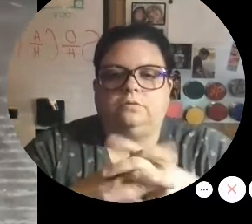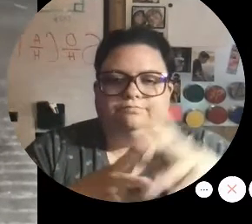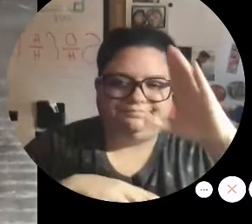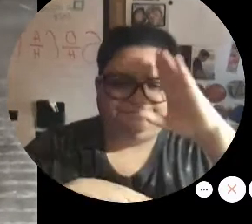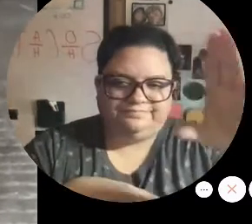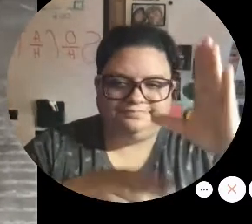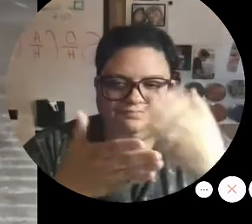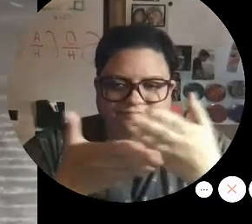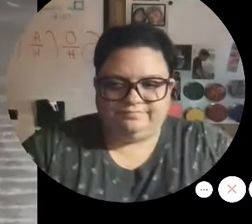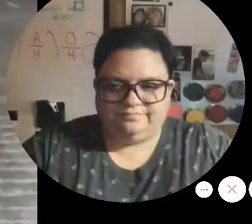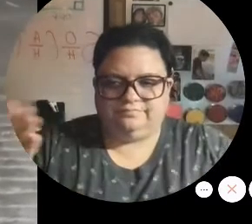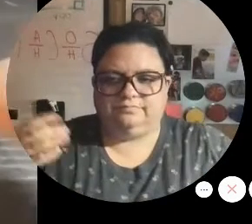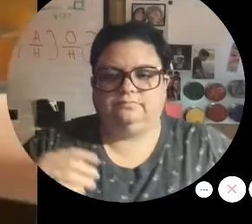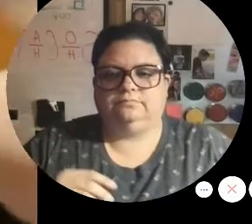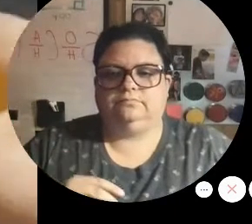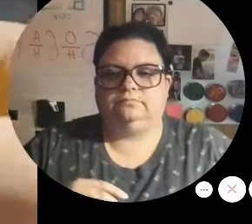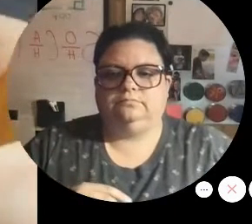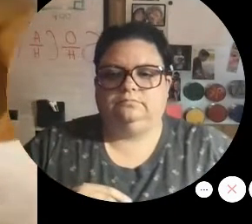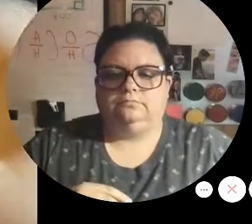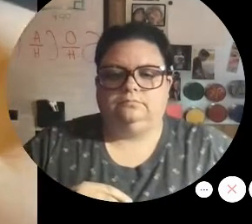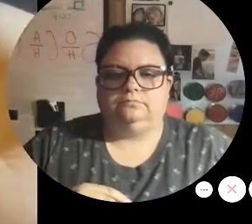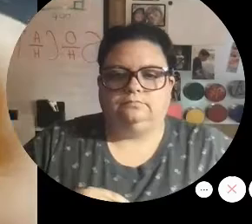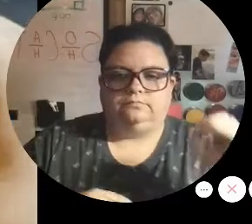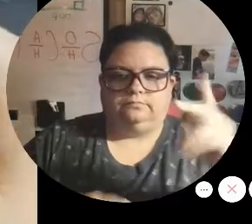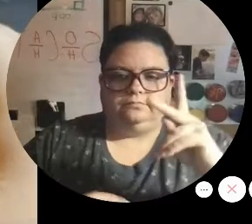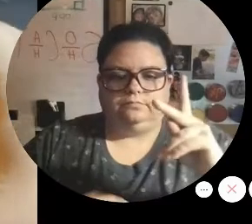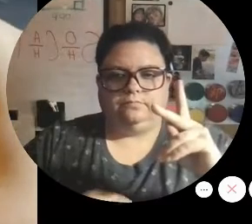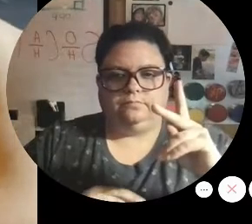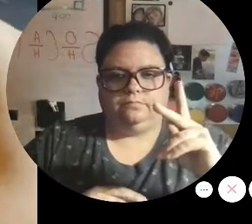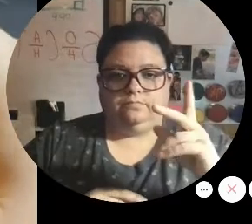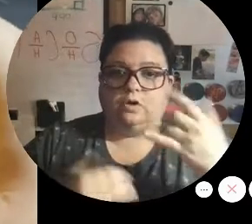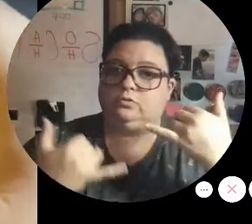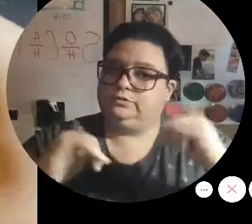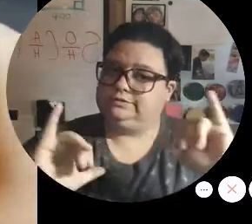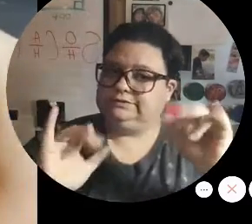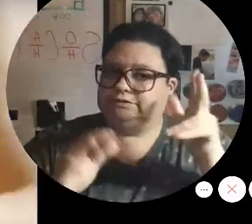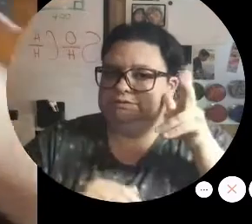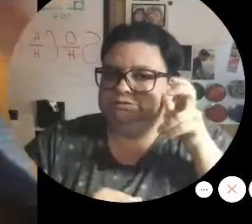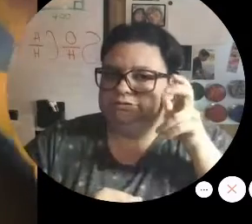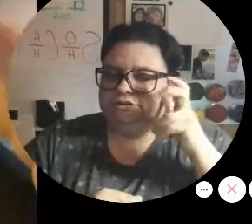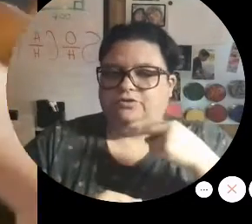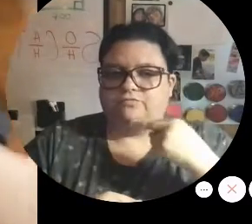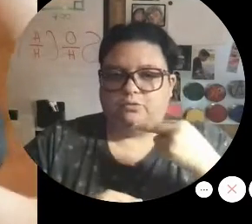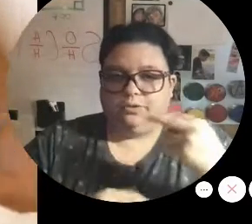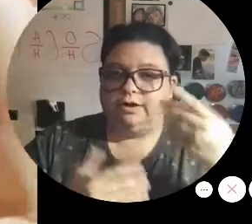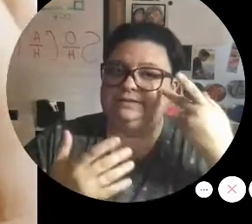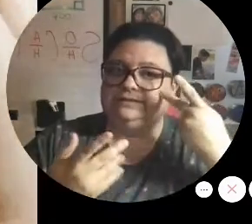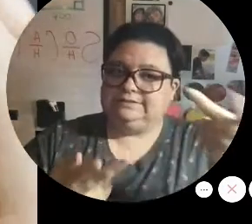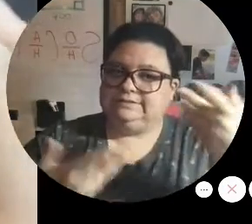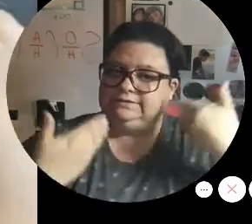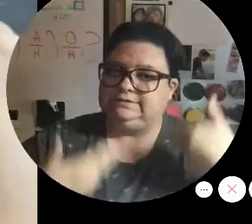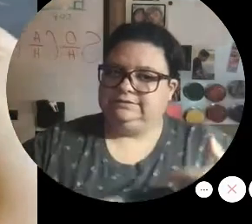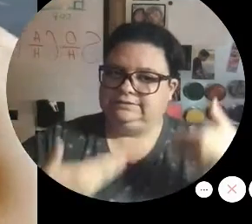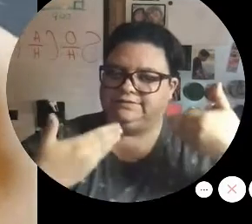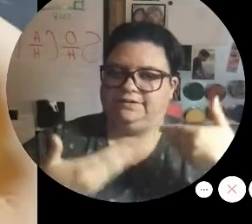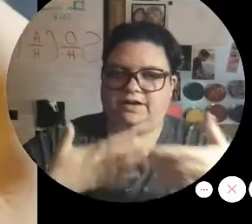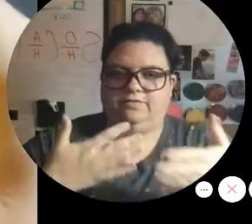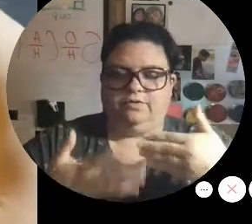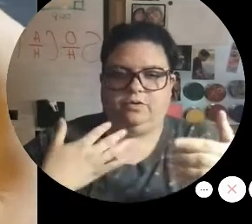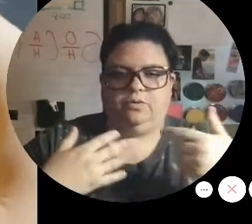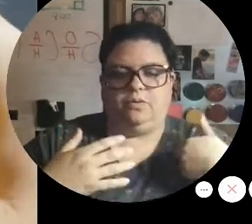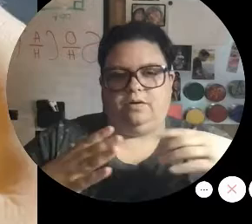Hi, folks. All right. So you still get to hear my voice and see me, even though I'm on